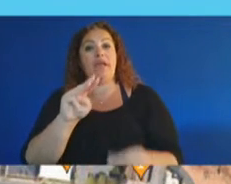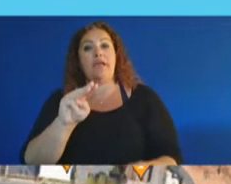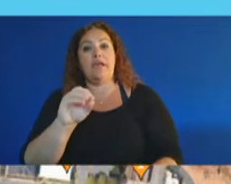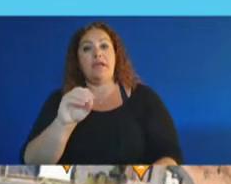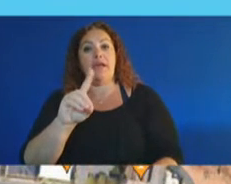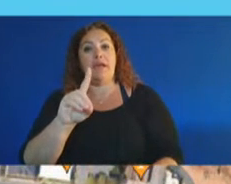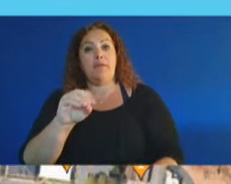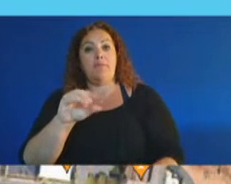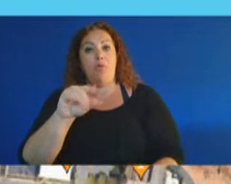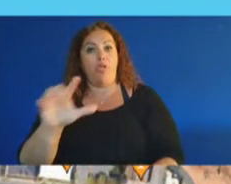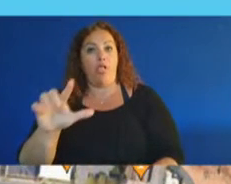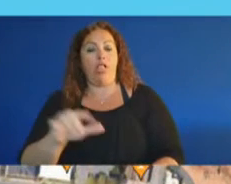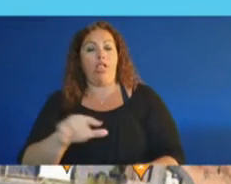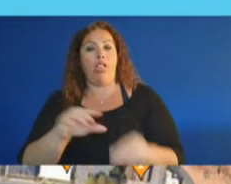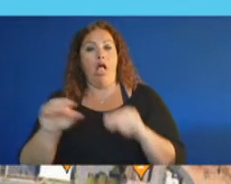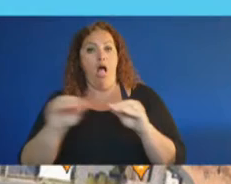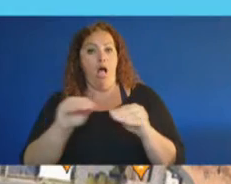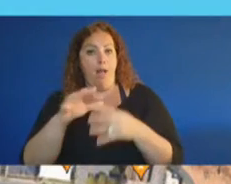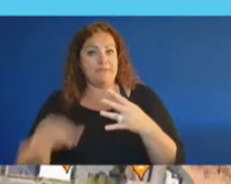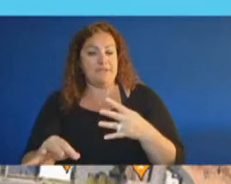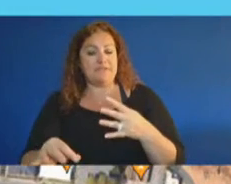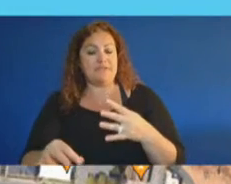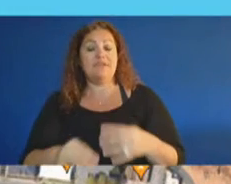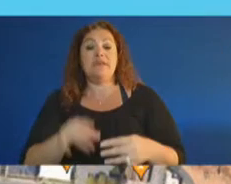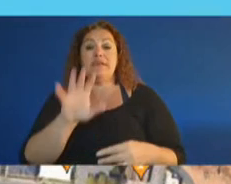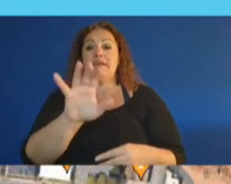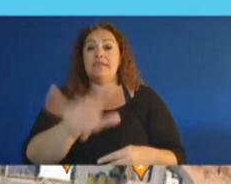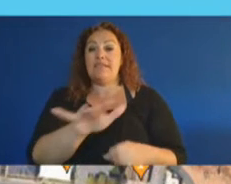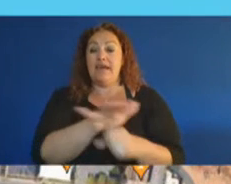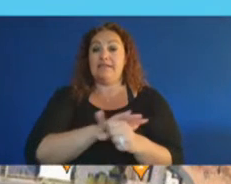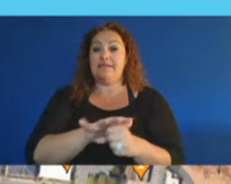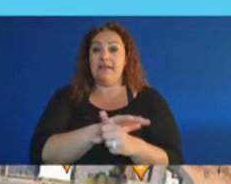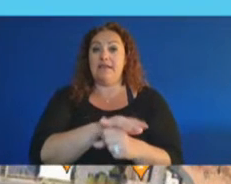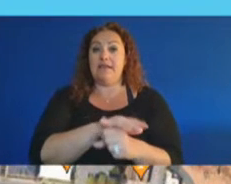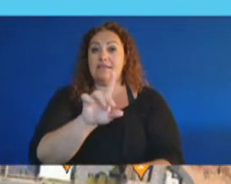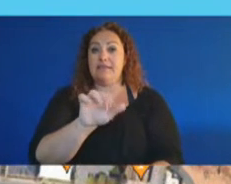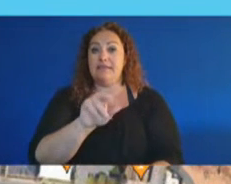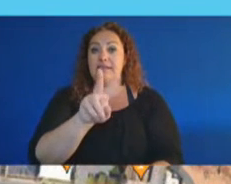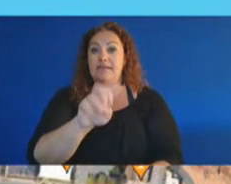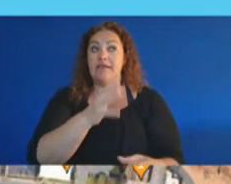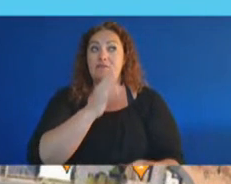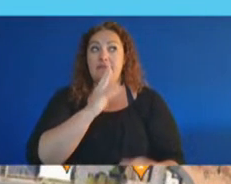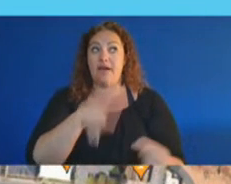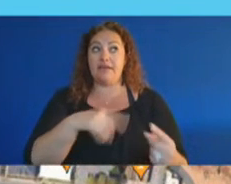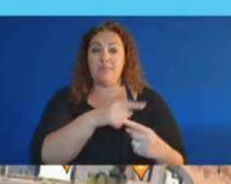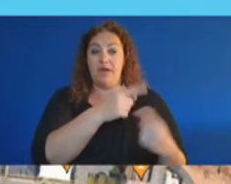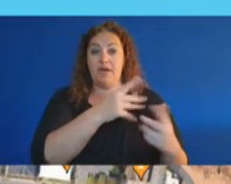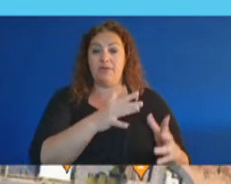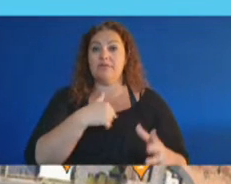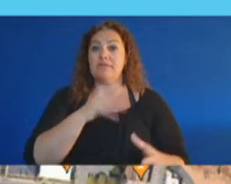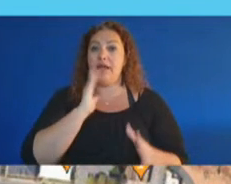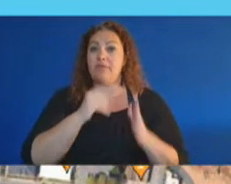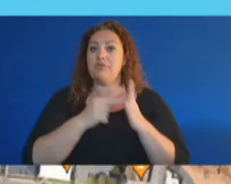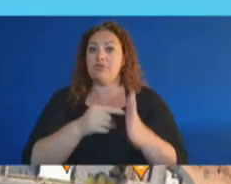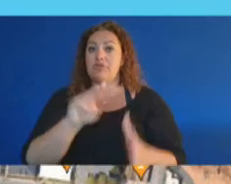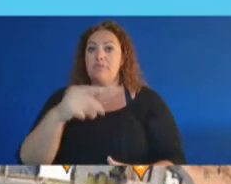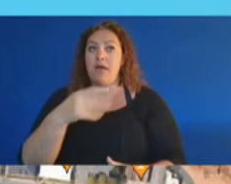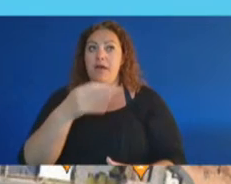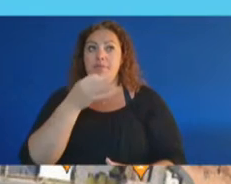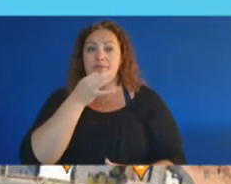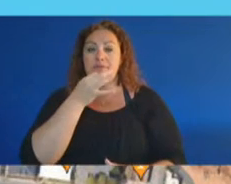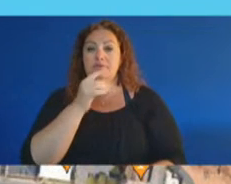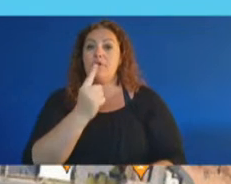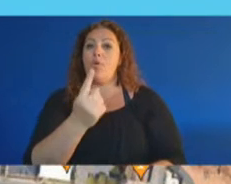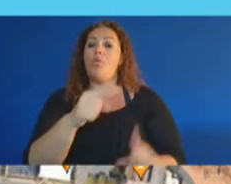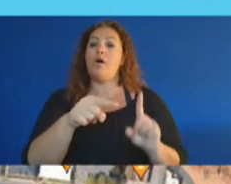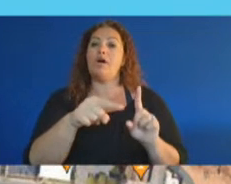again this is the site uh as as Dave has talked about uh and I'll show you some maps in a moment uh one of the pause is we've been